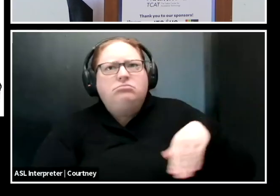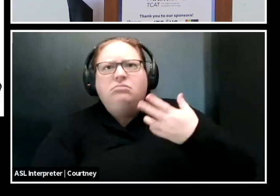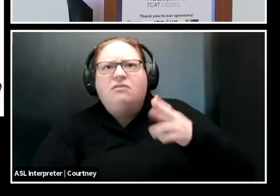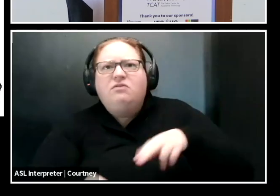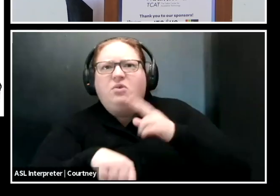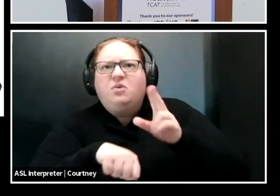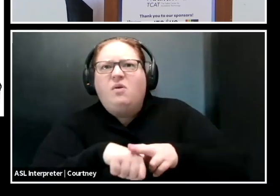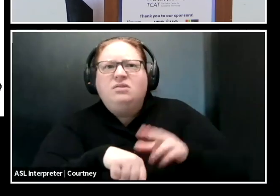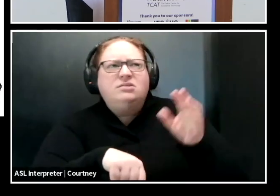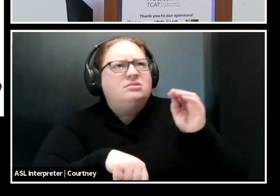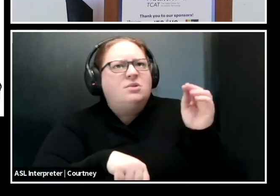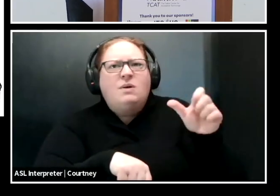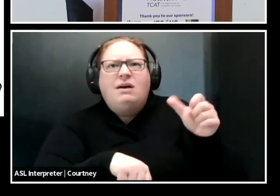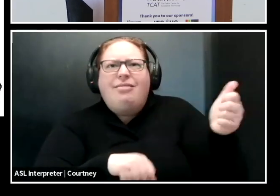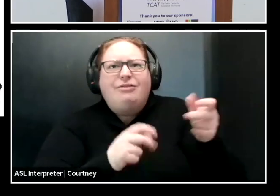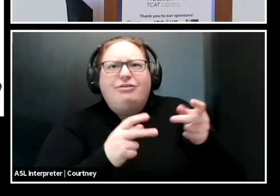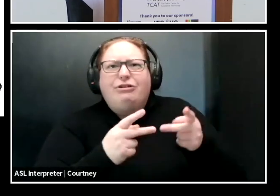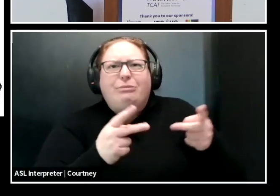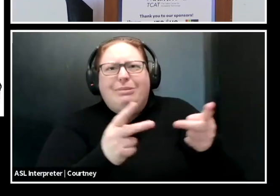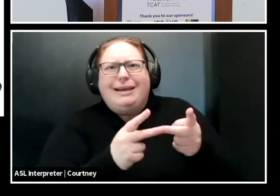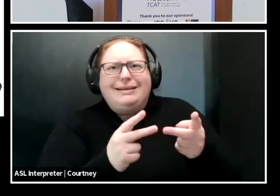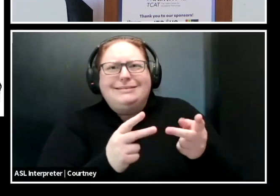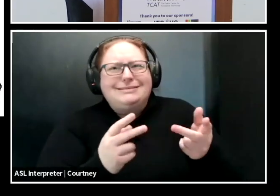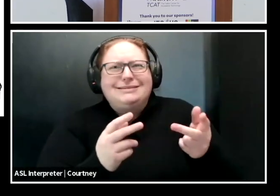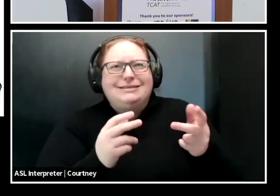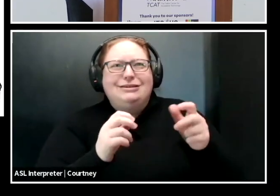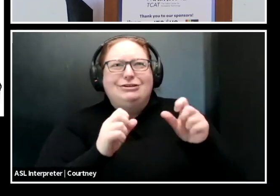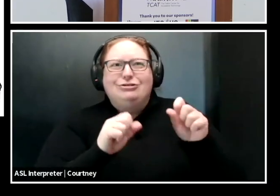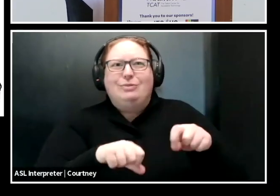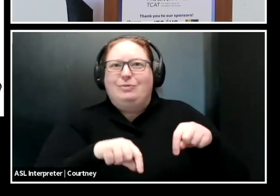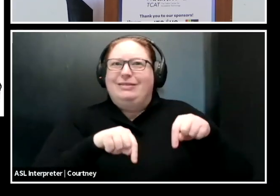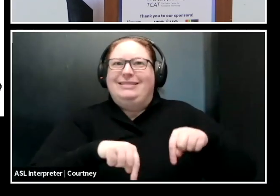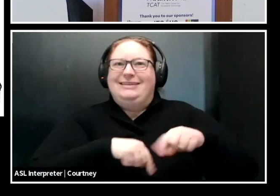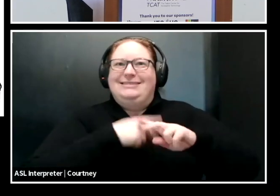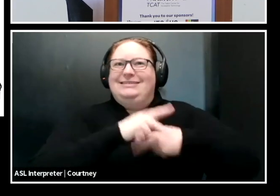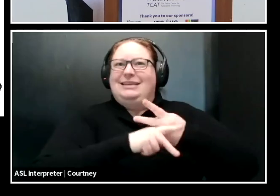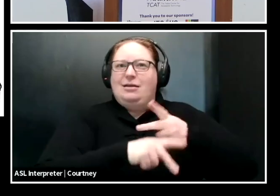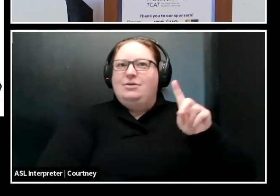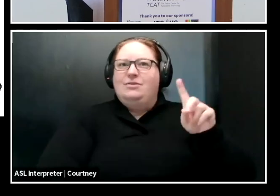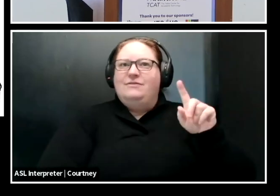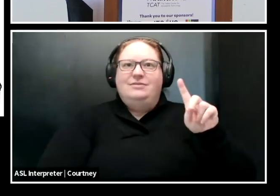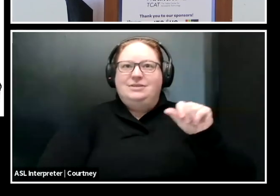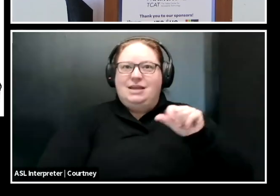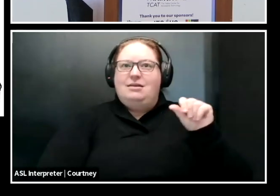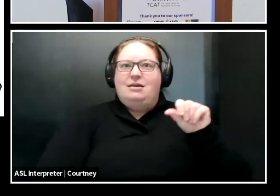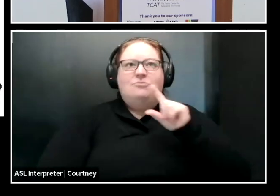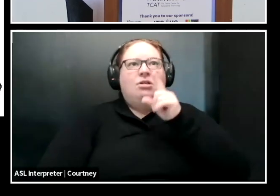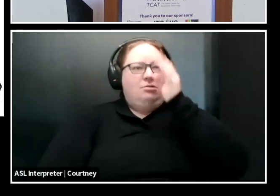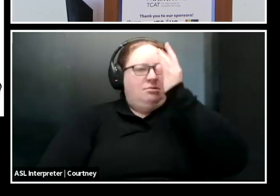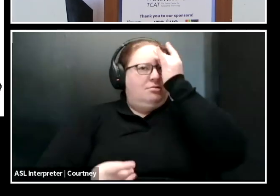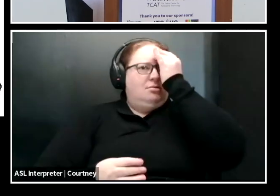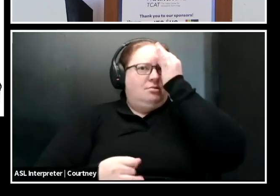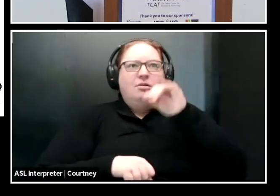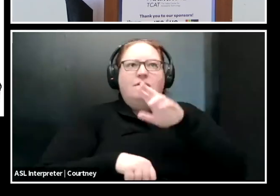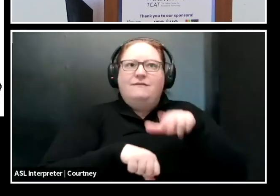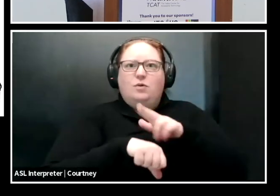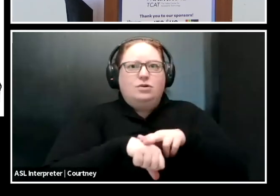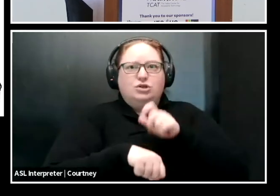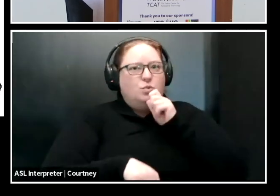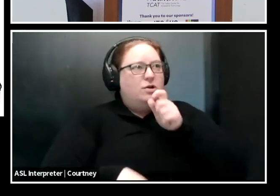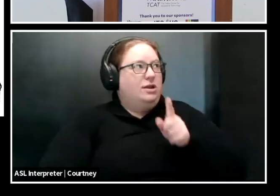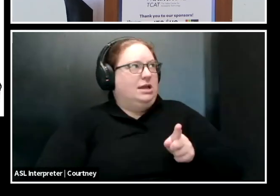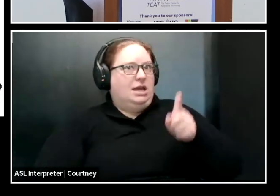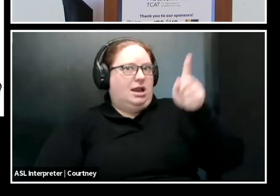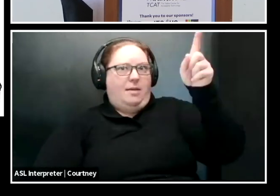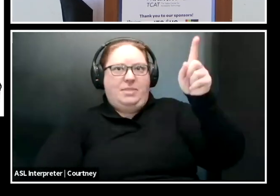no other place could be the place where, this type of data is so top of mind for folks when, you would definitely not get up that hill in a